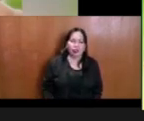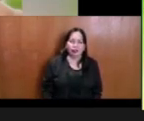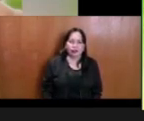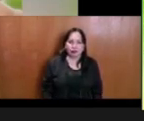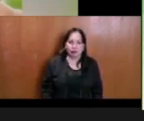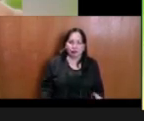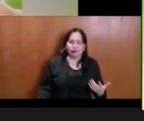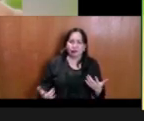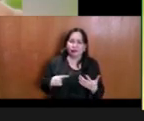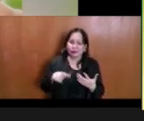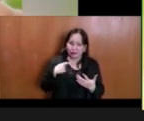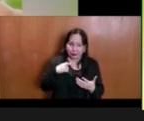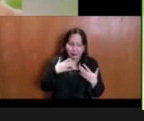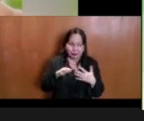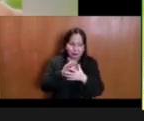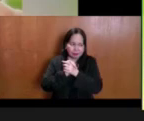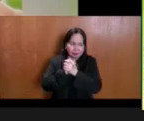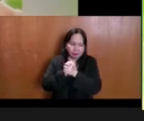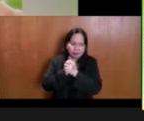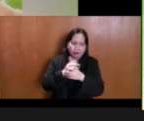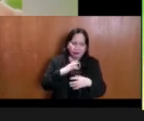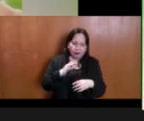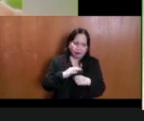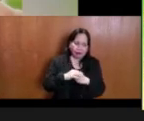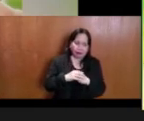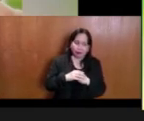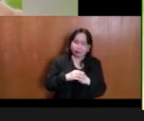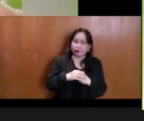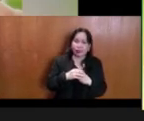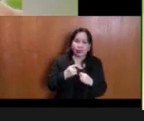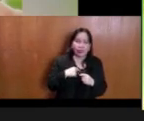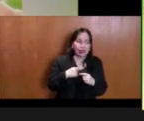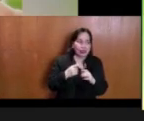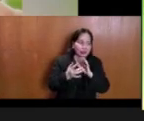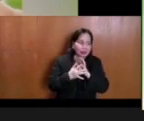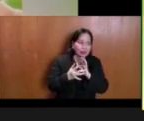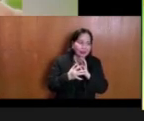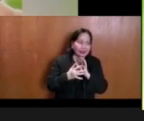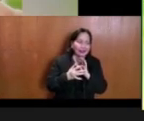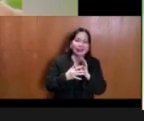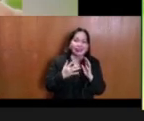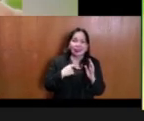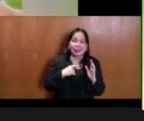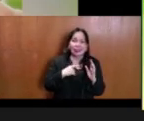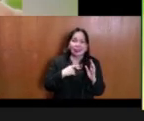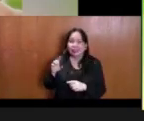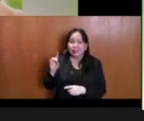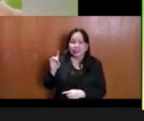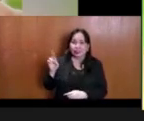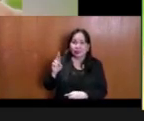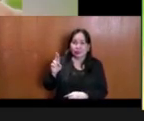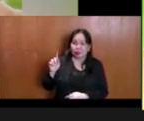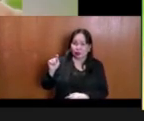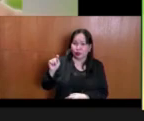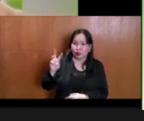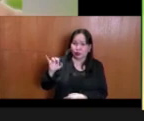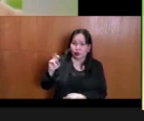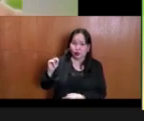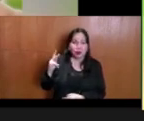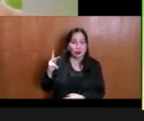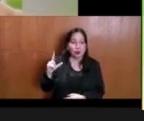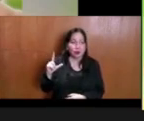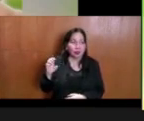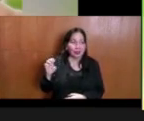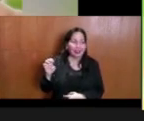Well, we'll hold you to your word, ASEC. Speaking of digitalization, I want to go to Dr. Twinkle. And I want to ask the